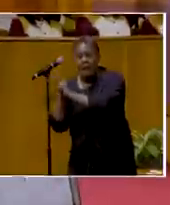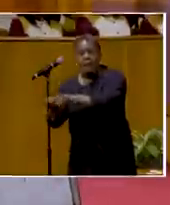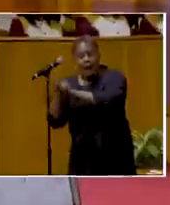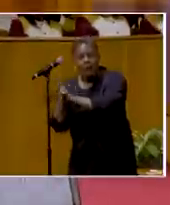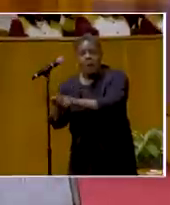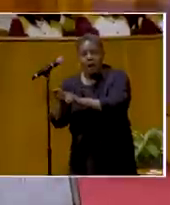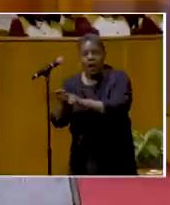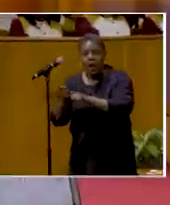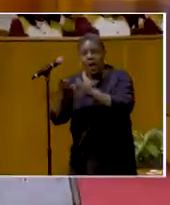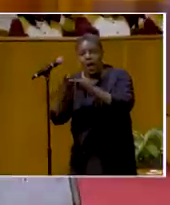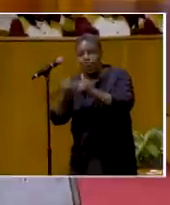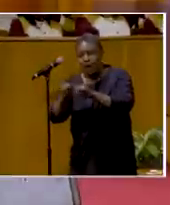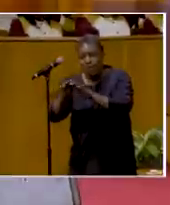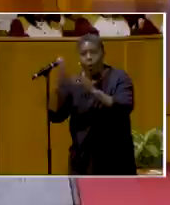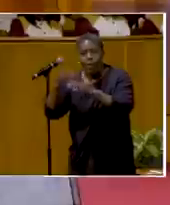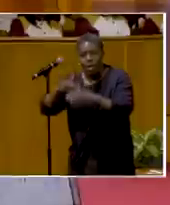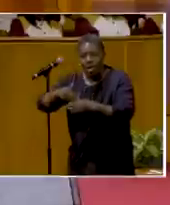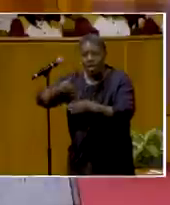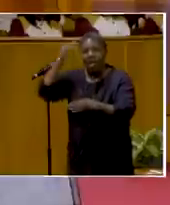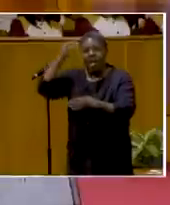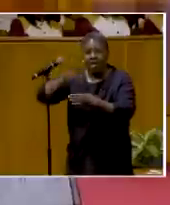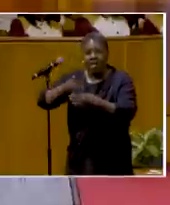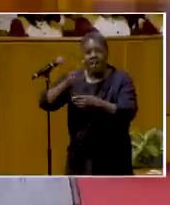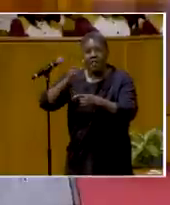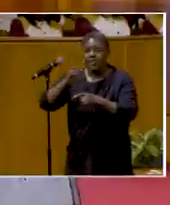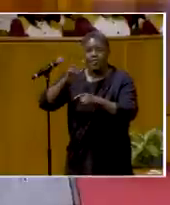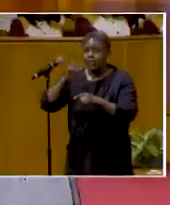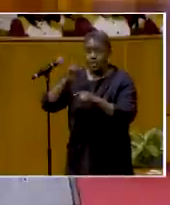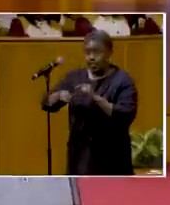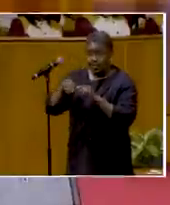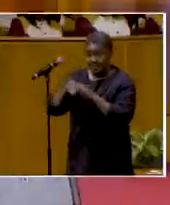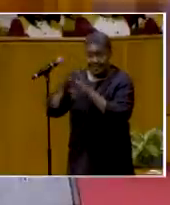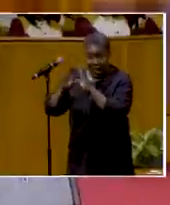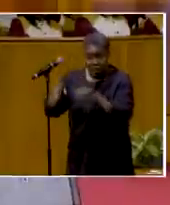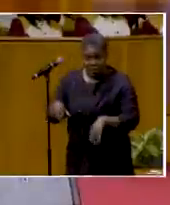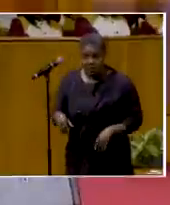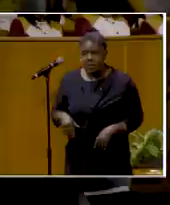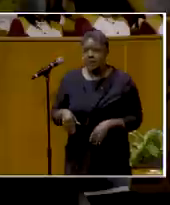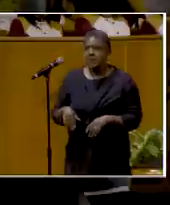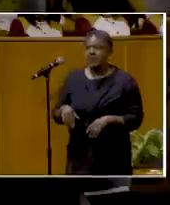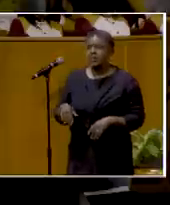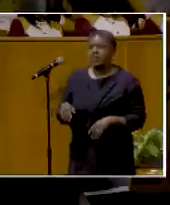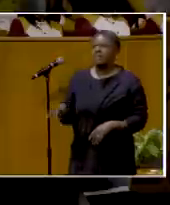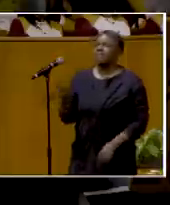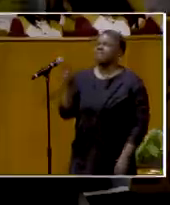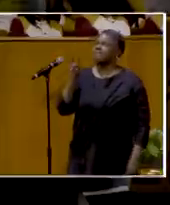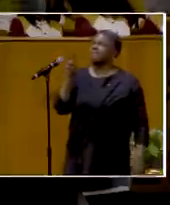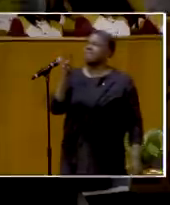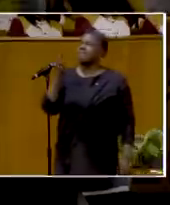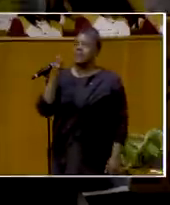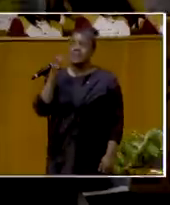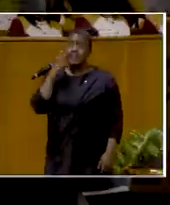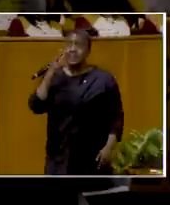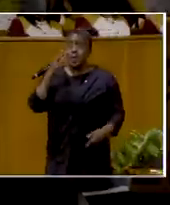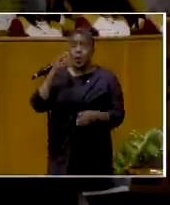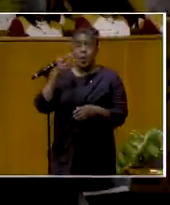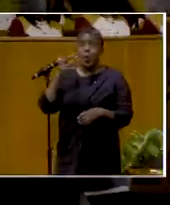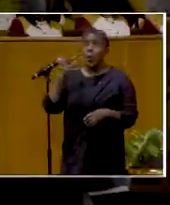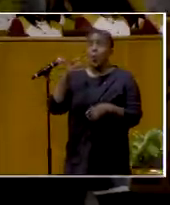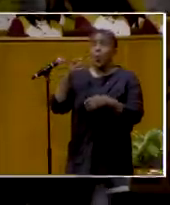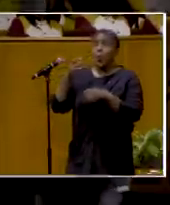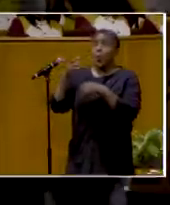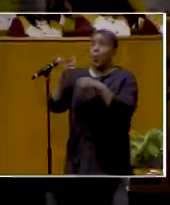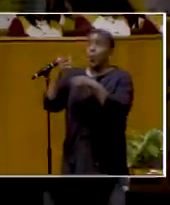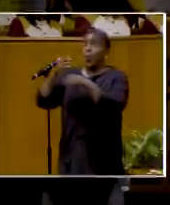trying to open the door. She couldn't get in the house. She steps outside and she looks up and she sees that one of the windows to the kitchen